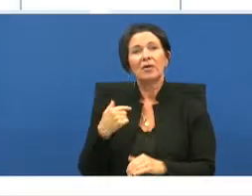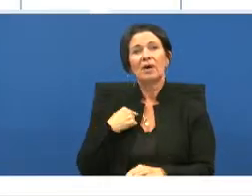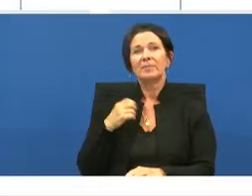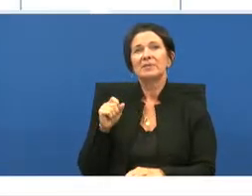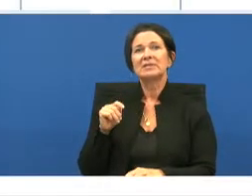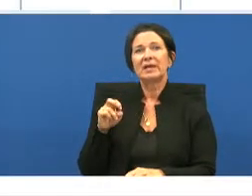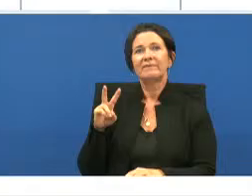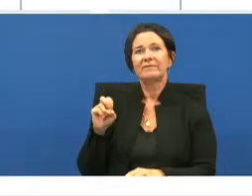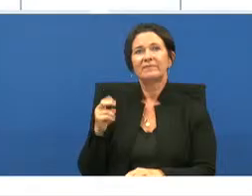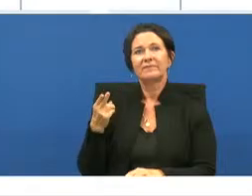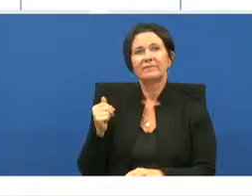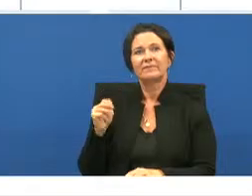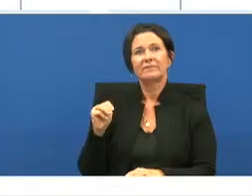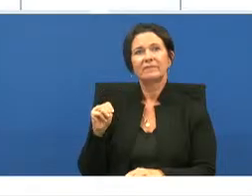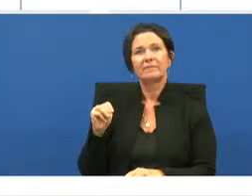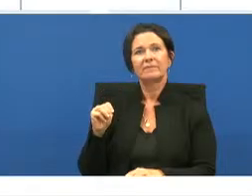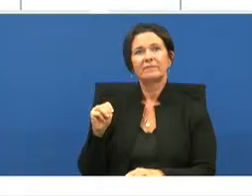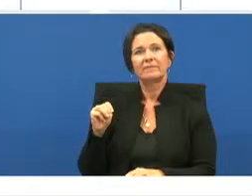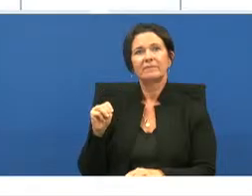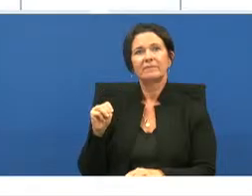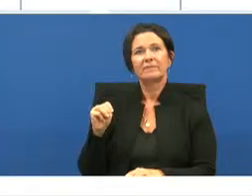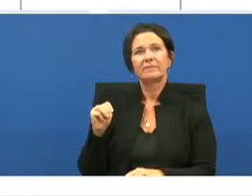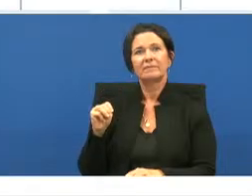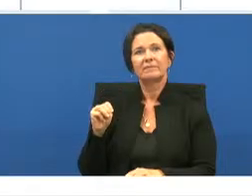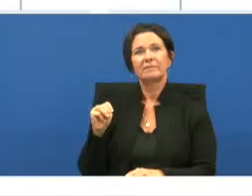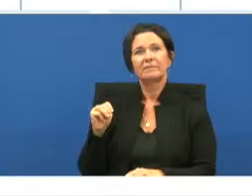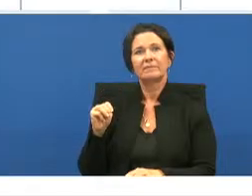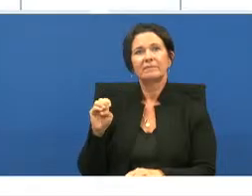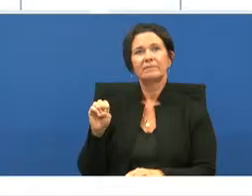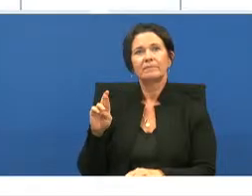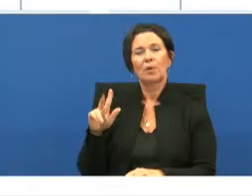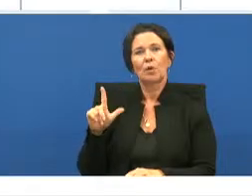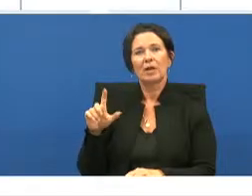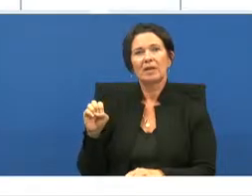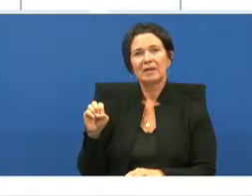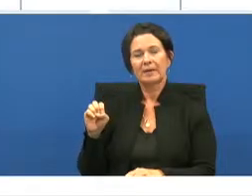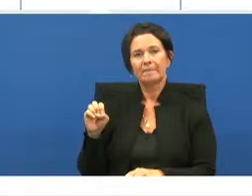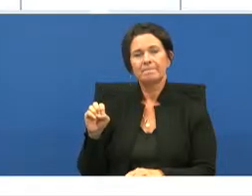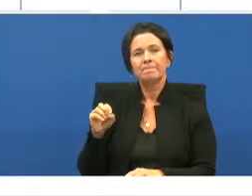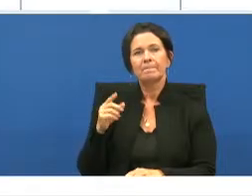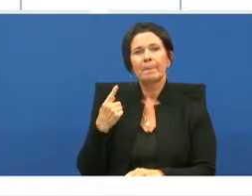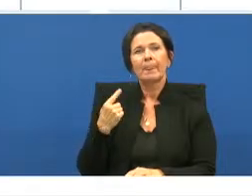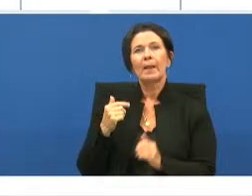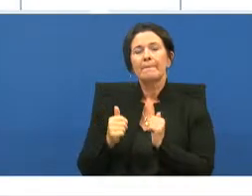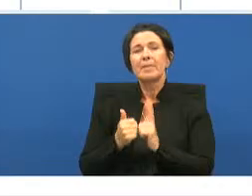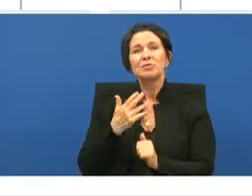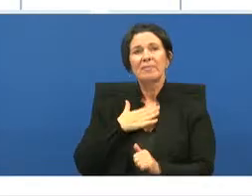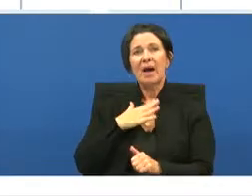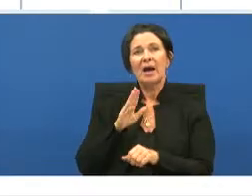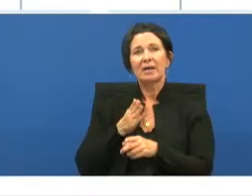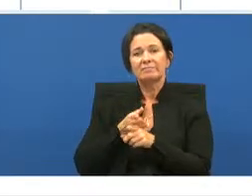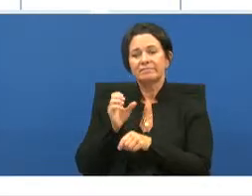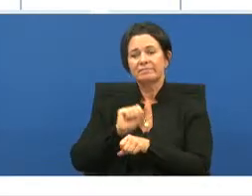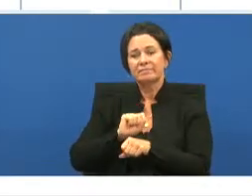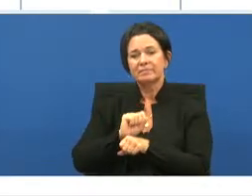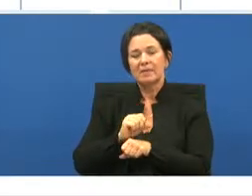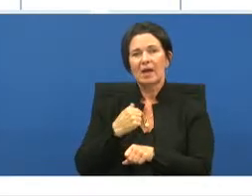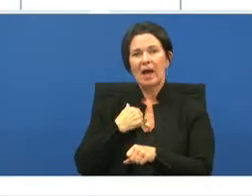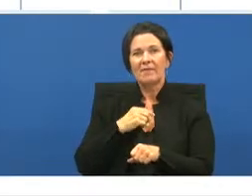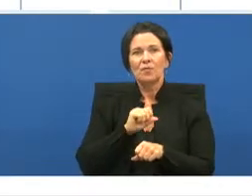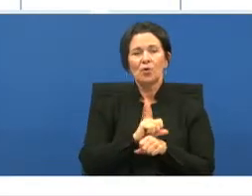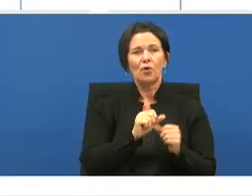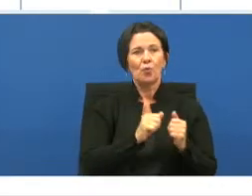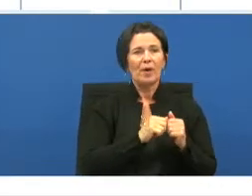Executive Vice President with Hunden Partners. At one point, my background, the vast majority of my career has been spent on the owner side of